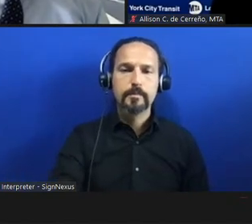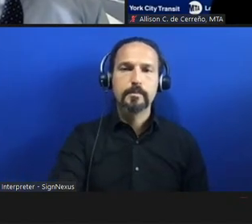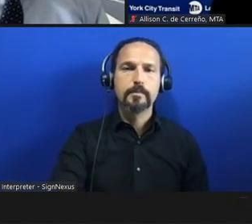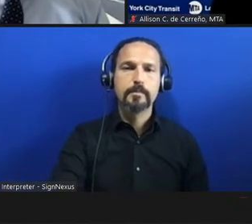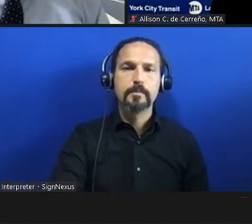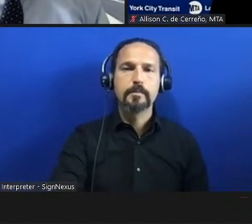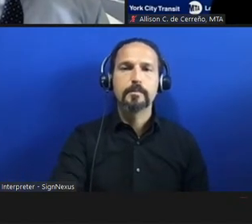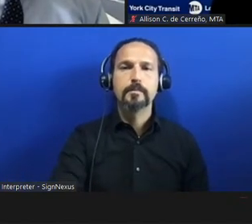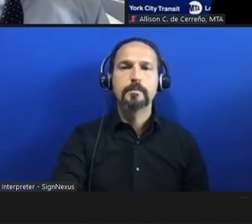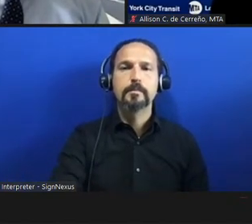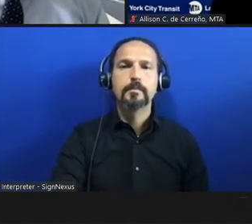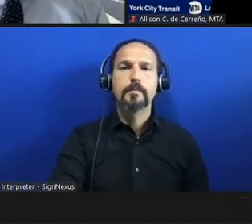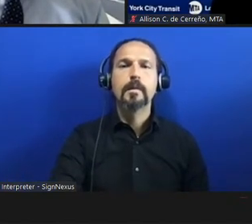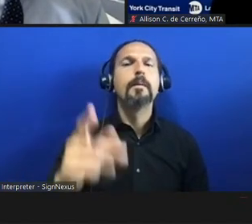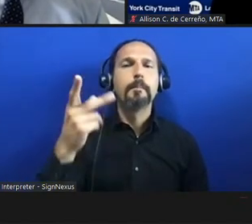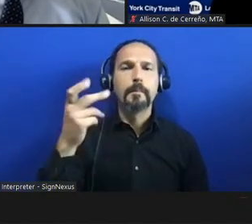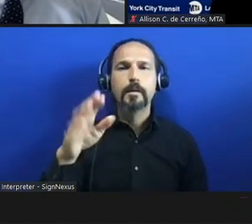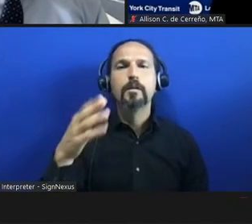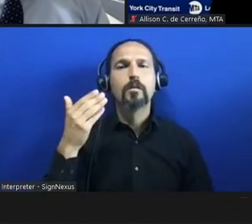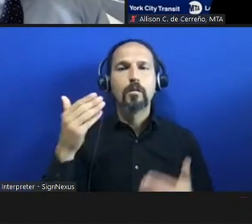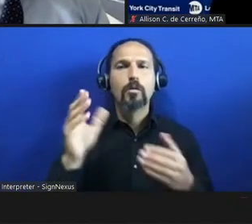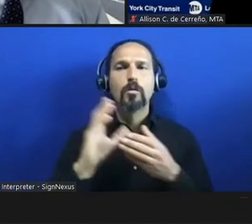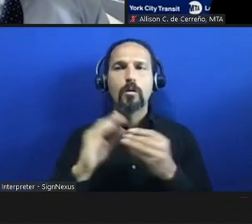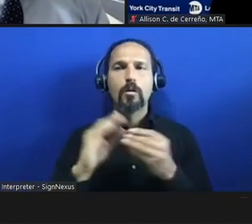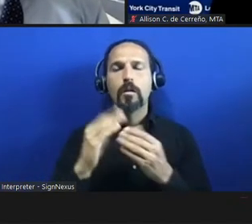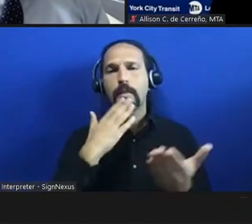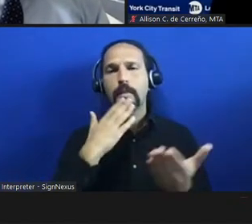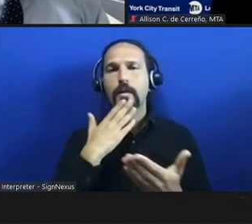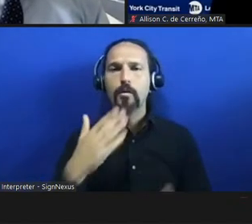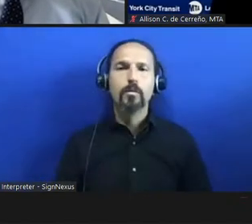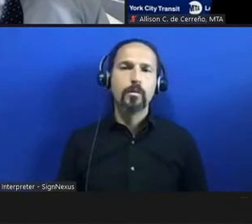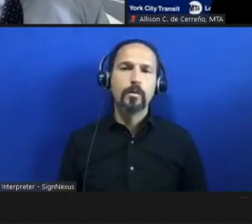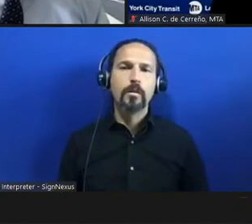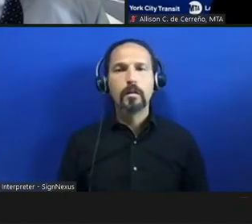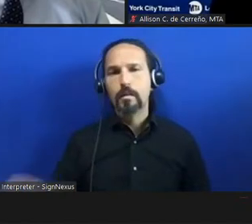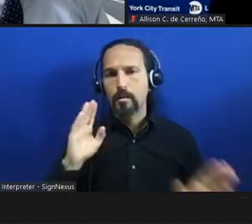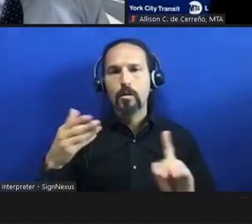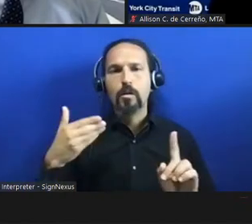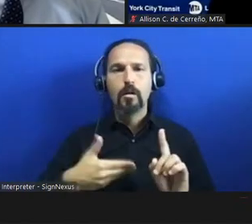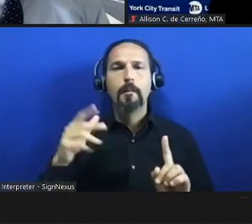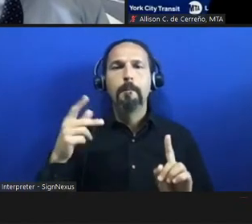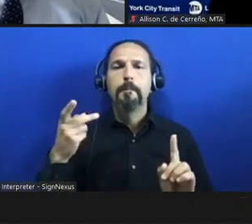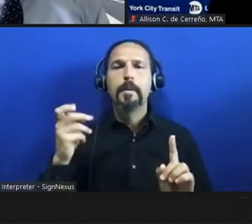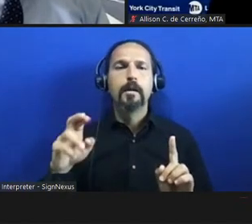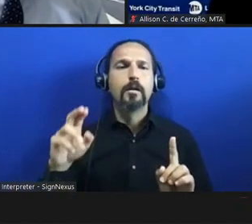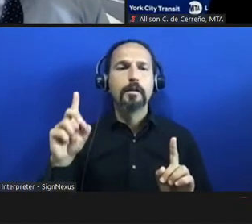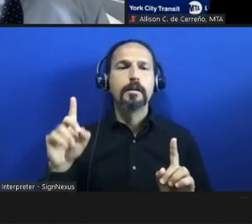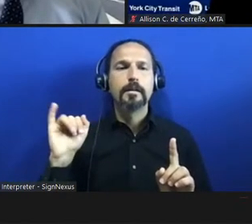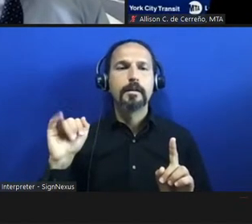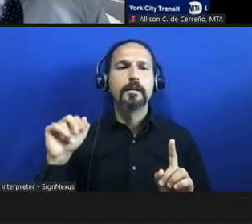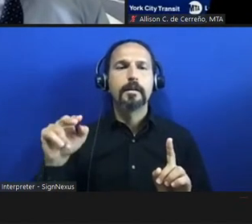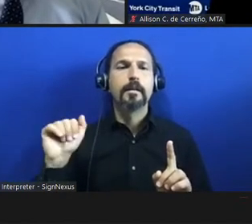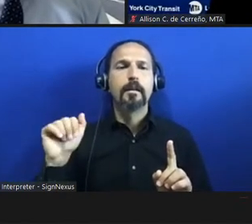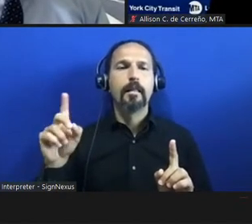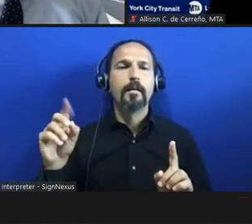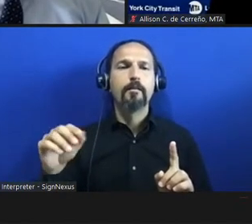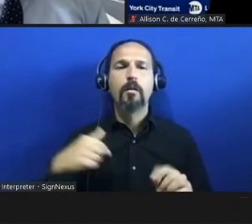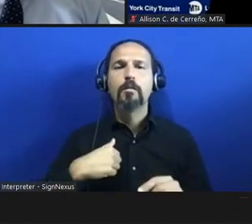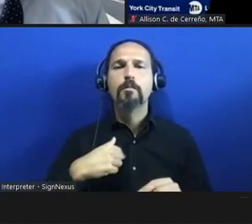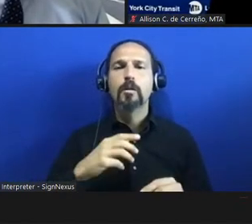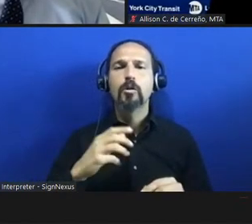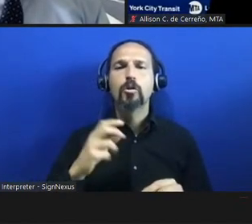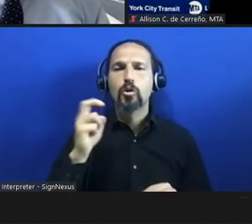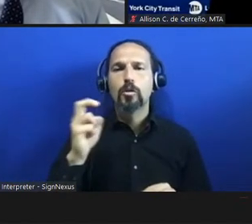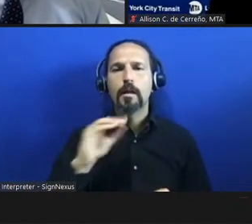Peter you may begin your remarks thank you hello my name is Pete dinolfo and I'm a commuter and business owner